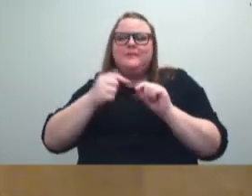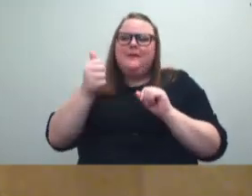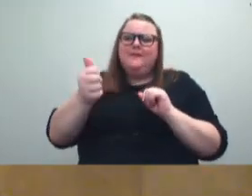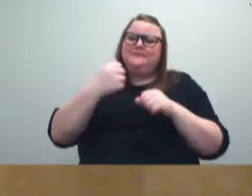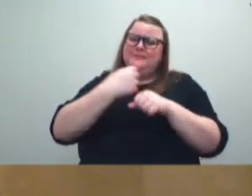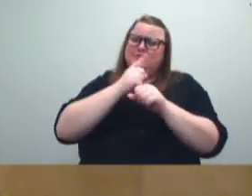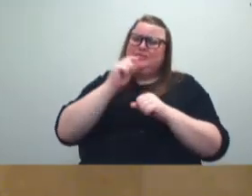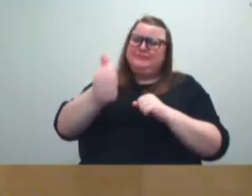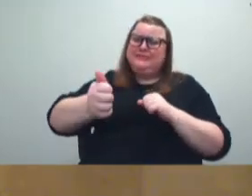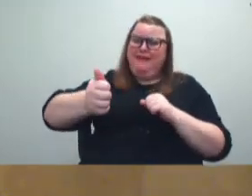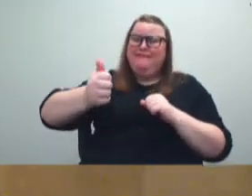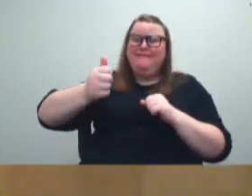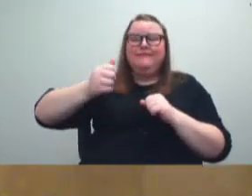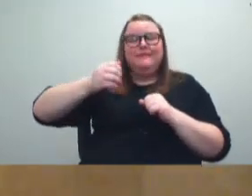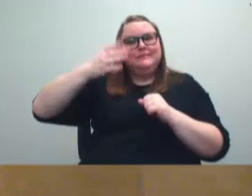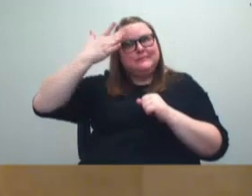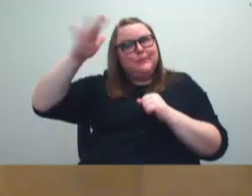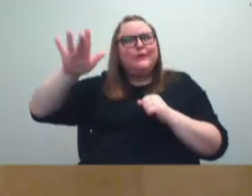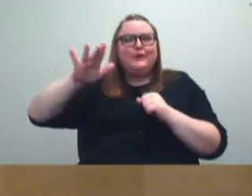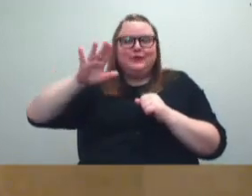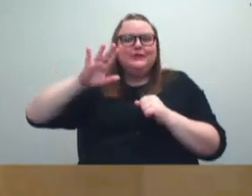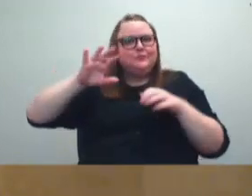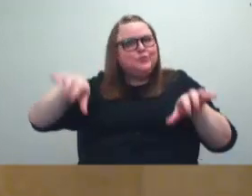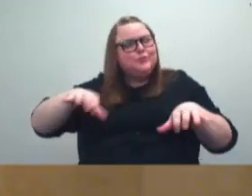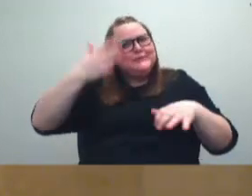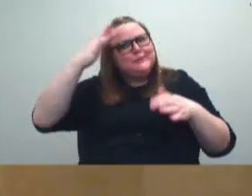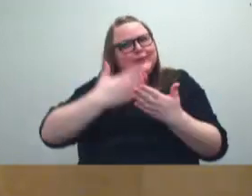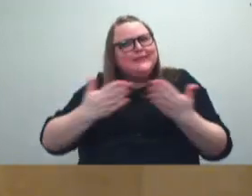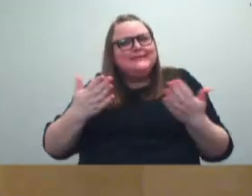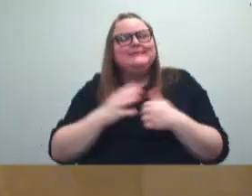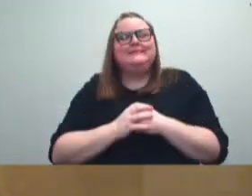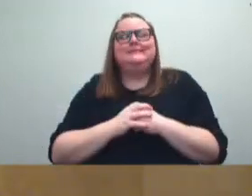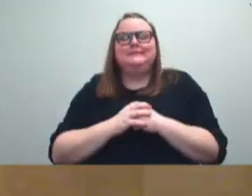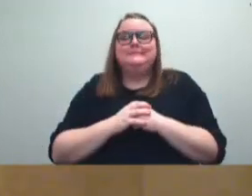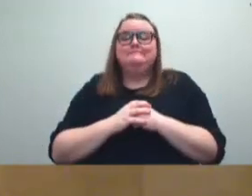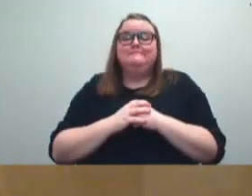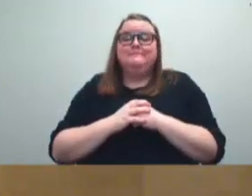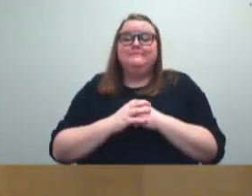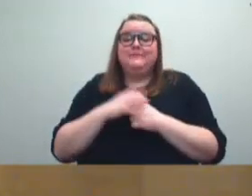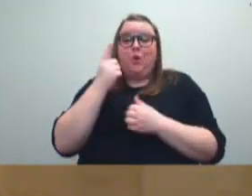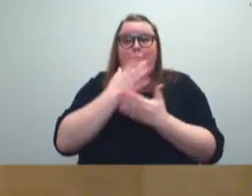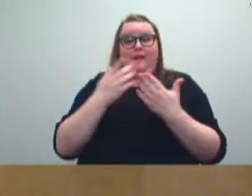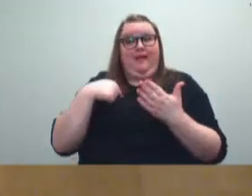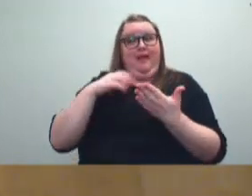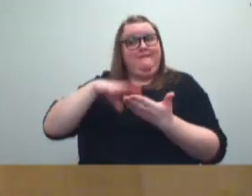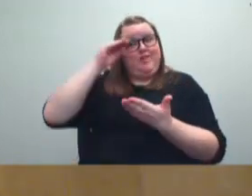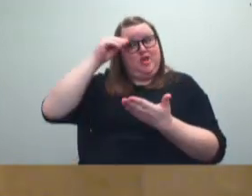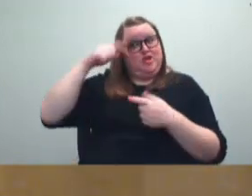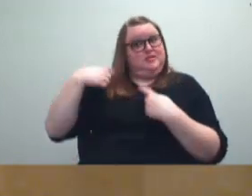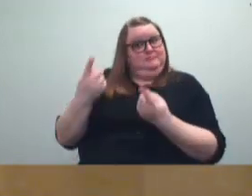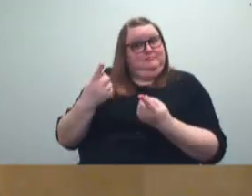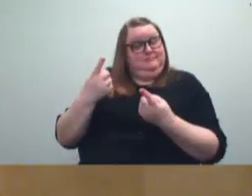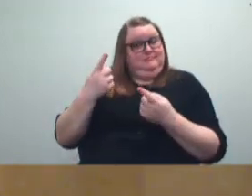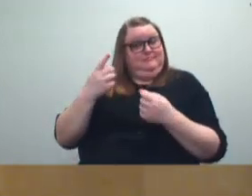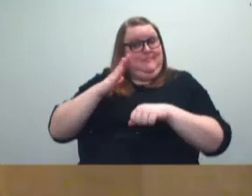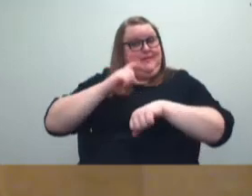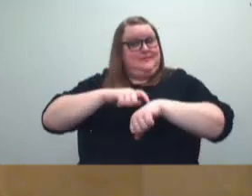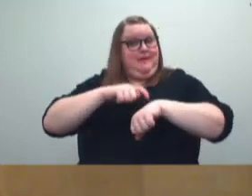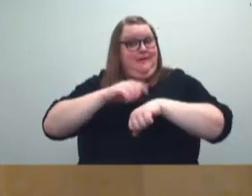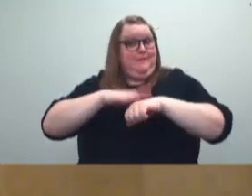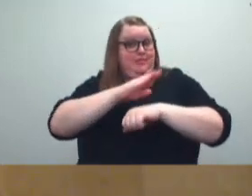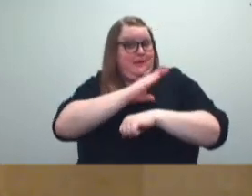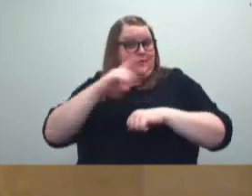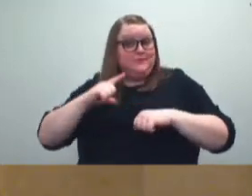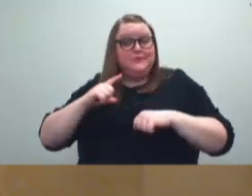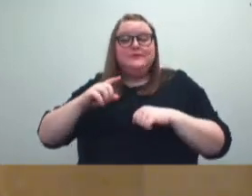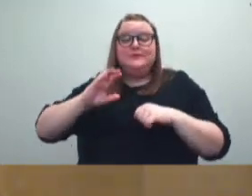of that decision. You know, one of the things I've learned being in office is the unintended consequences of our decisions. And a